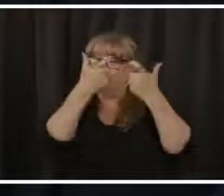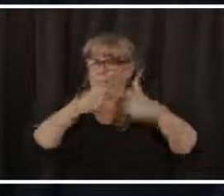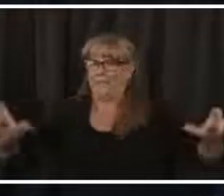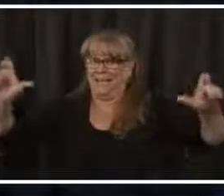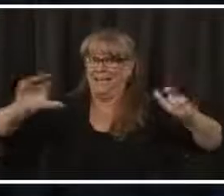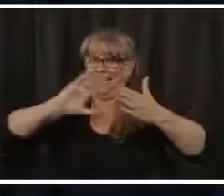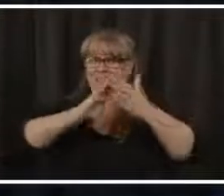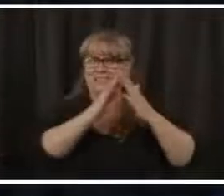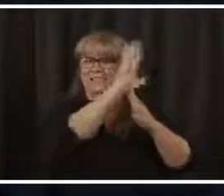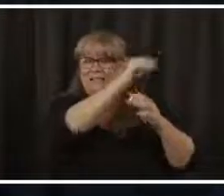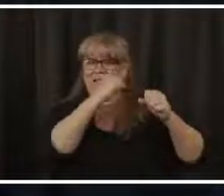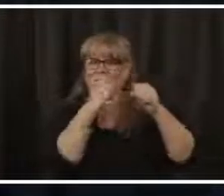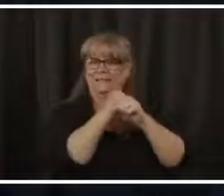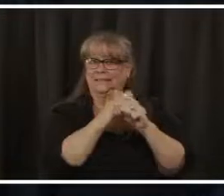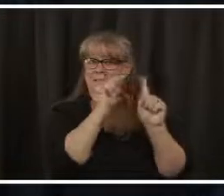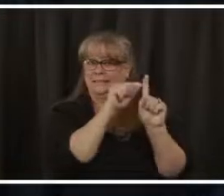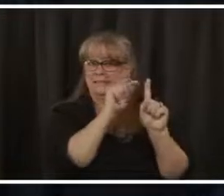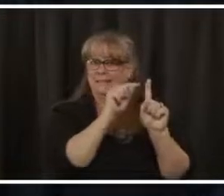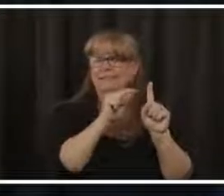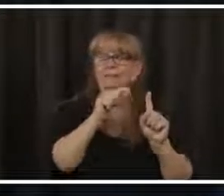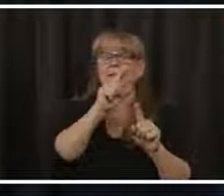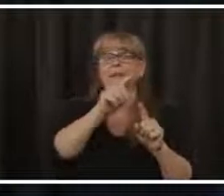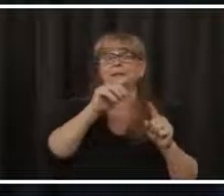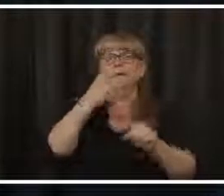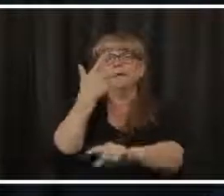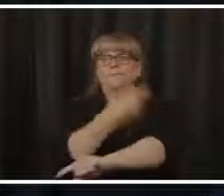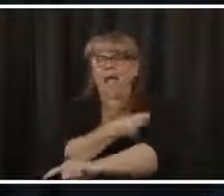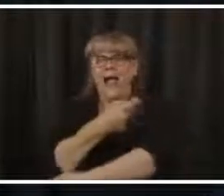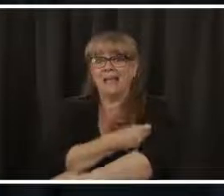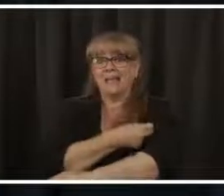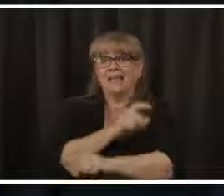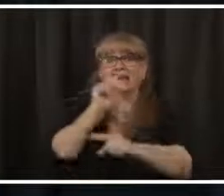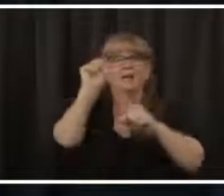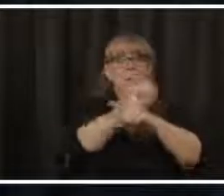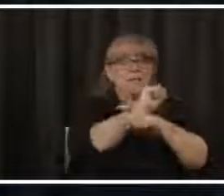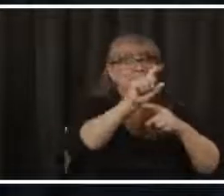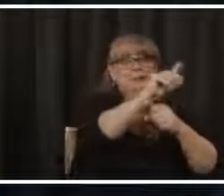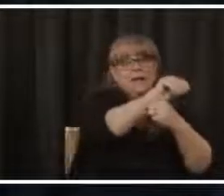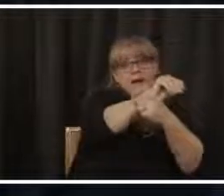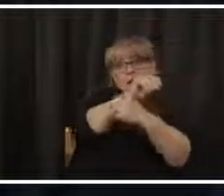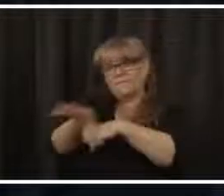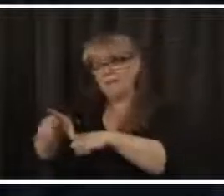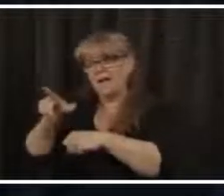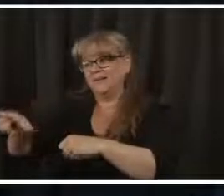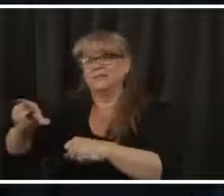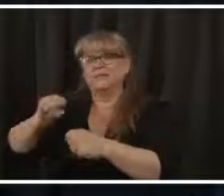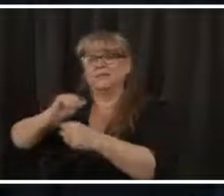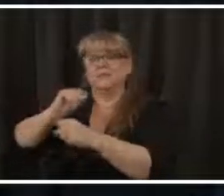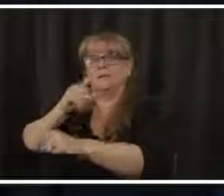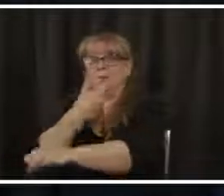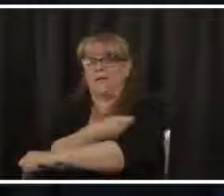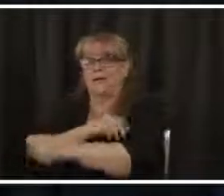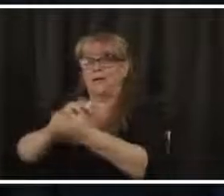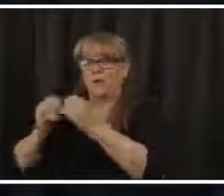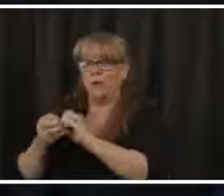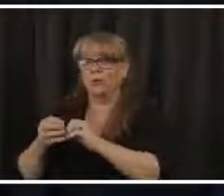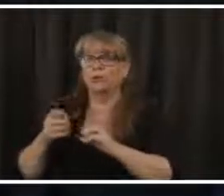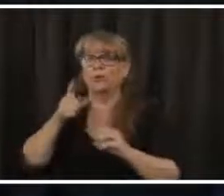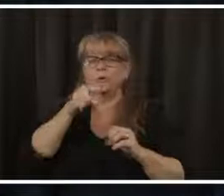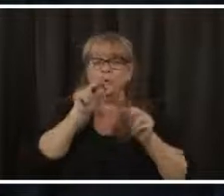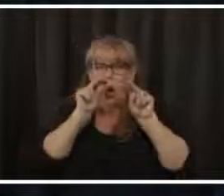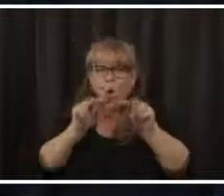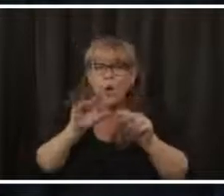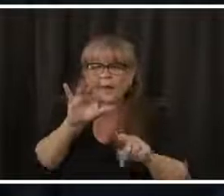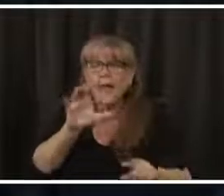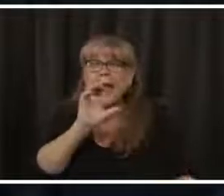of vaccination impacts the level of virus. We did it last week by age. We're doing it this week by geography. But this is just for anybody